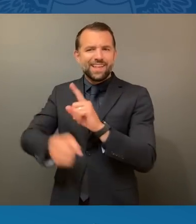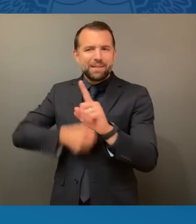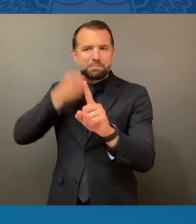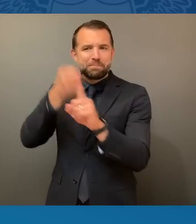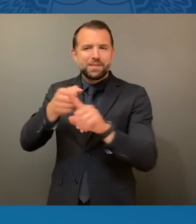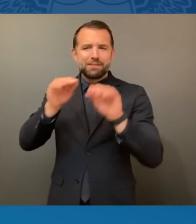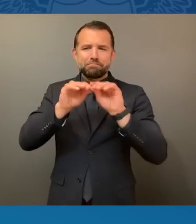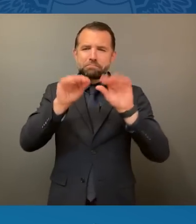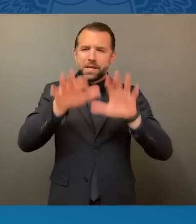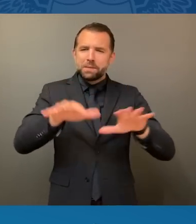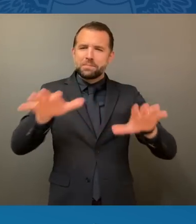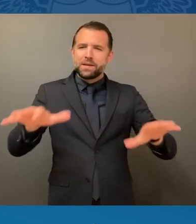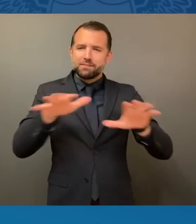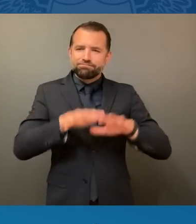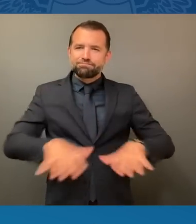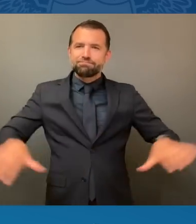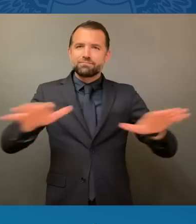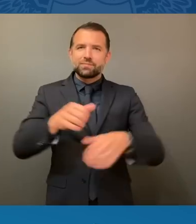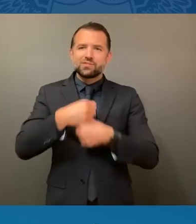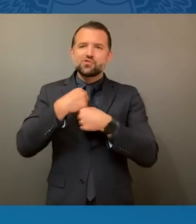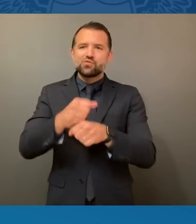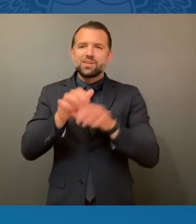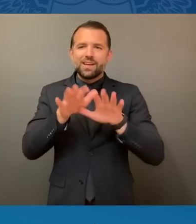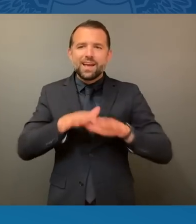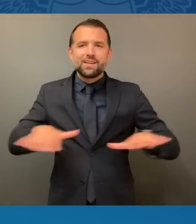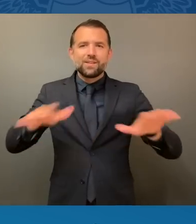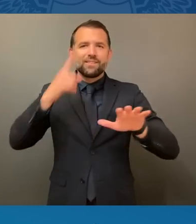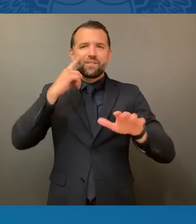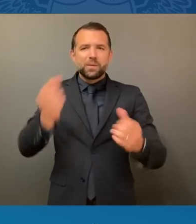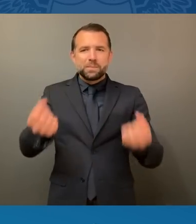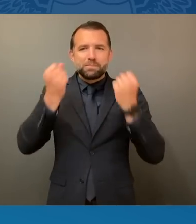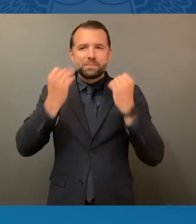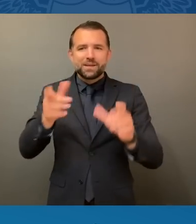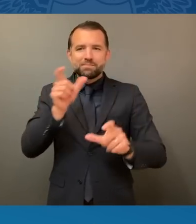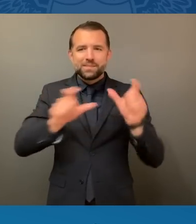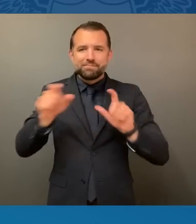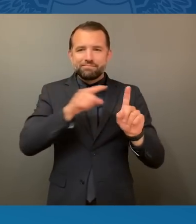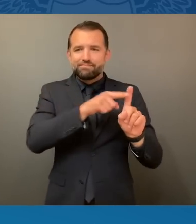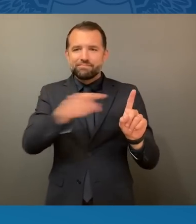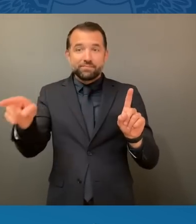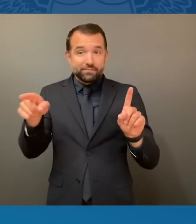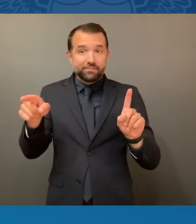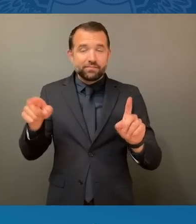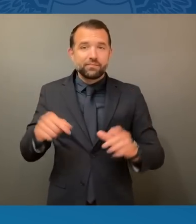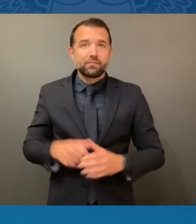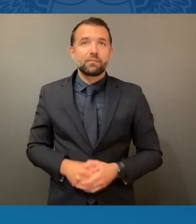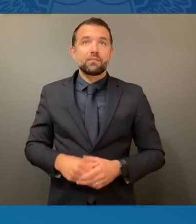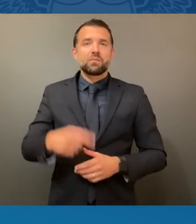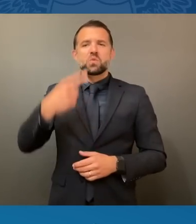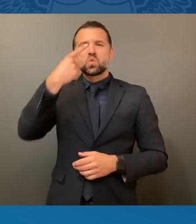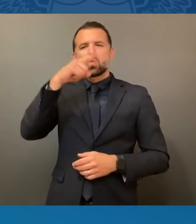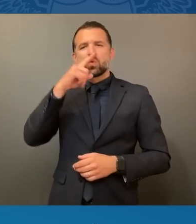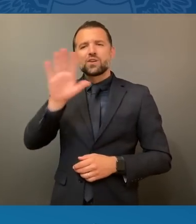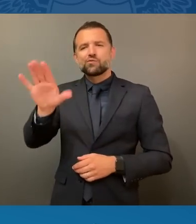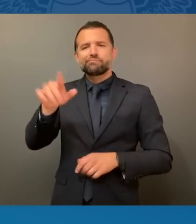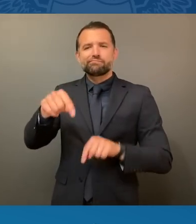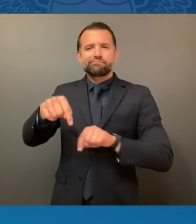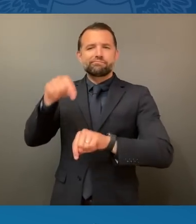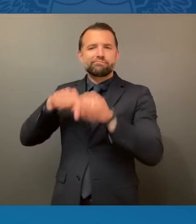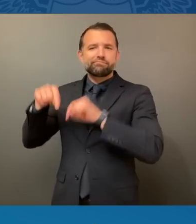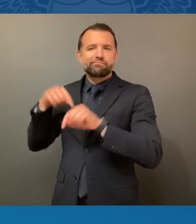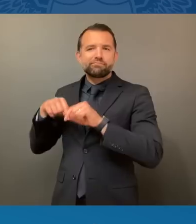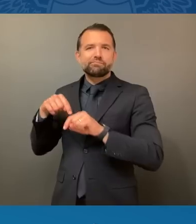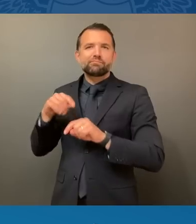always creating space for so many people. Can you take us back to your story? I know